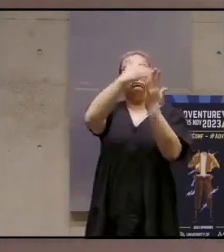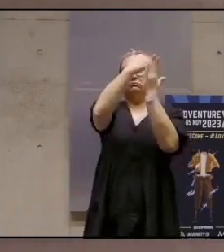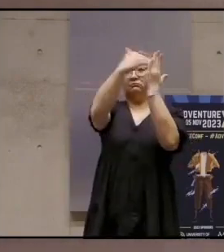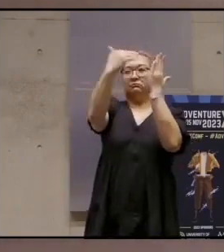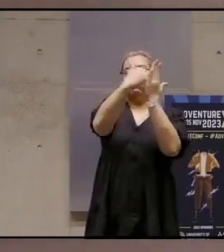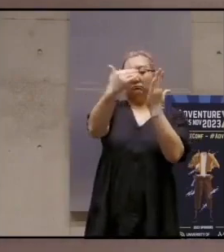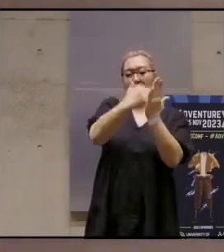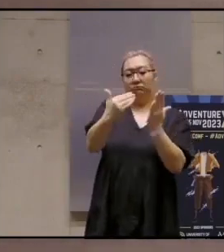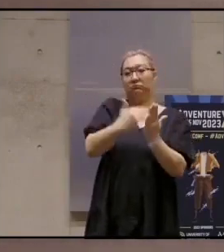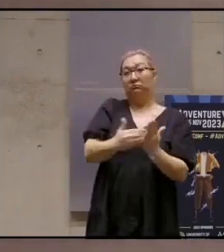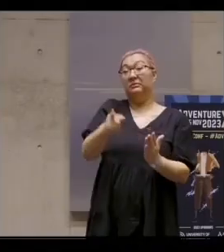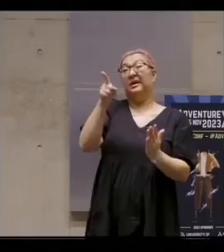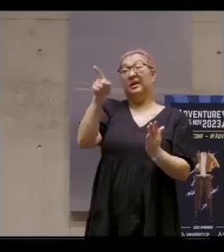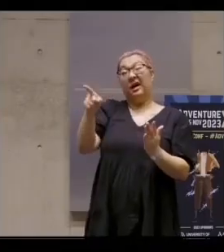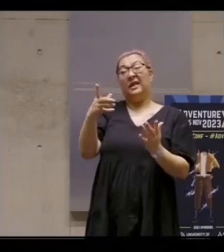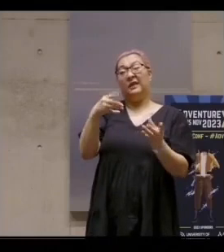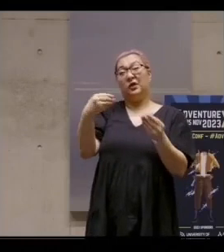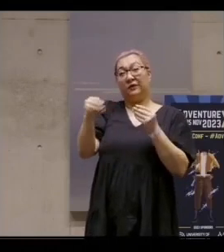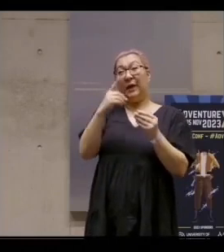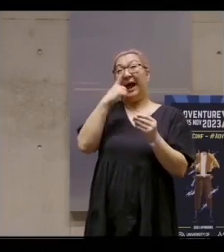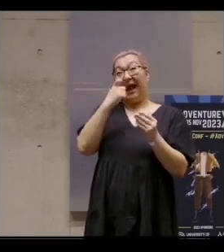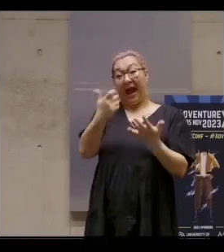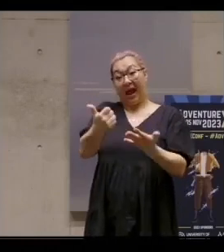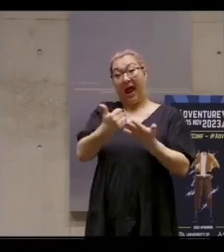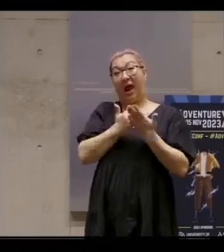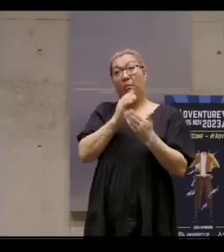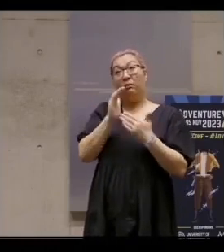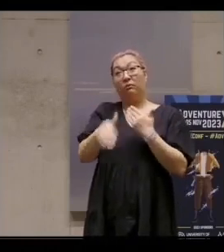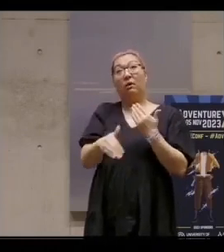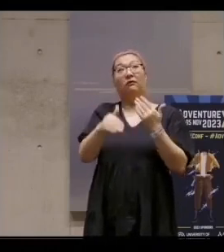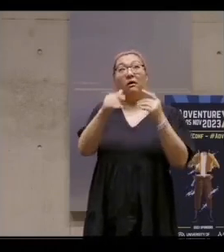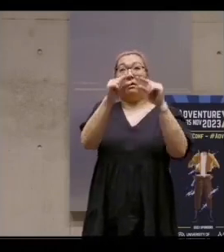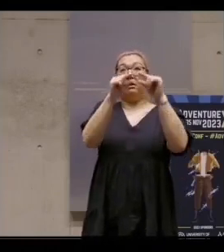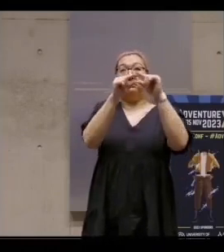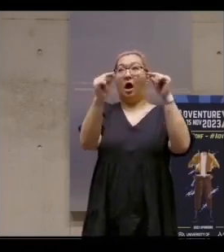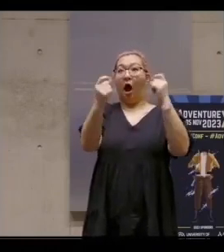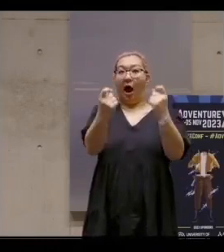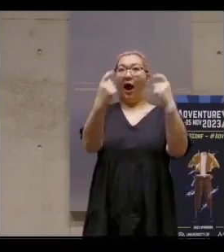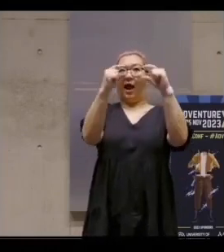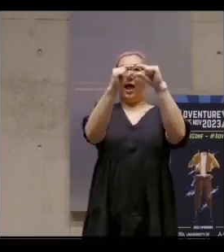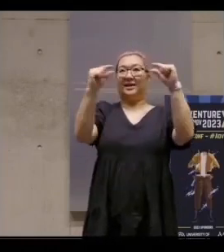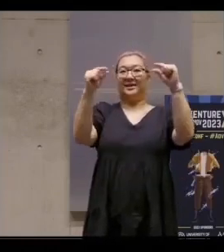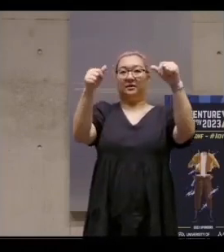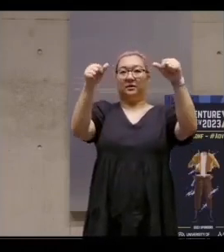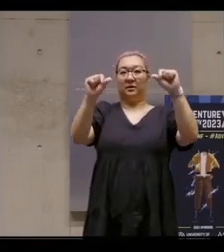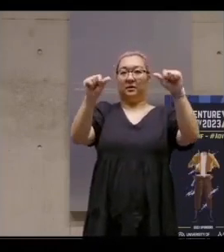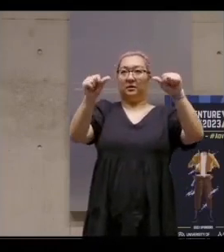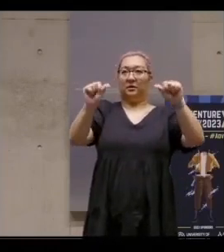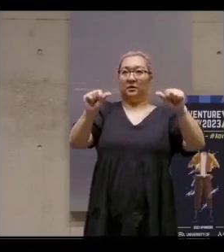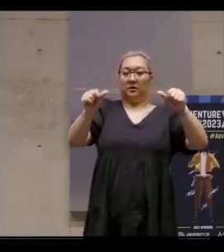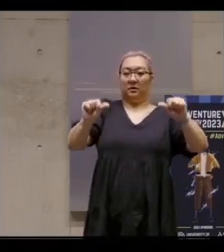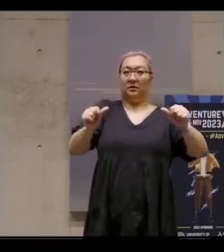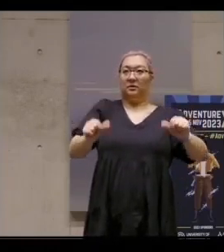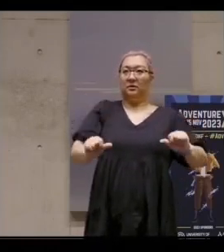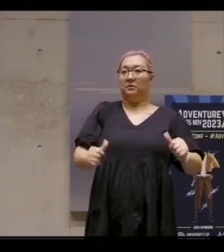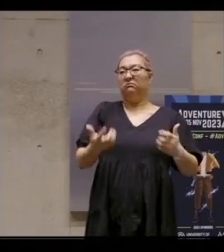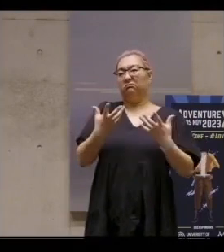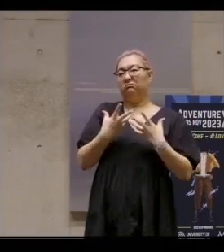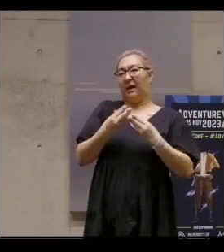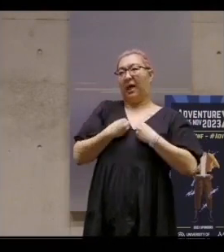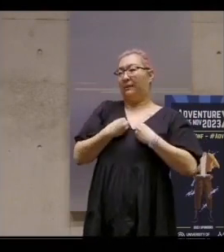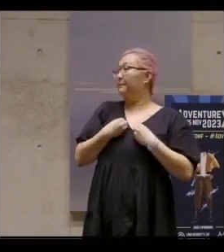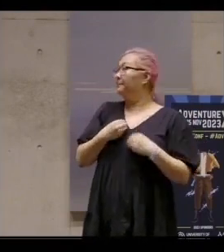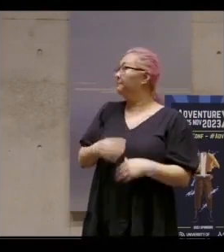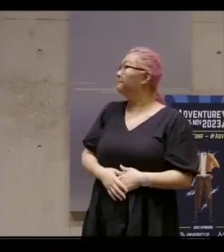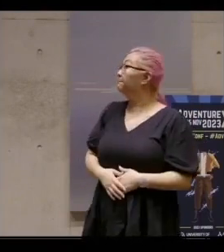important. Chunk your script up into sections and categories. Break up heavy emotional